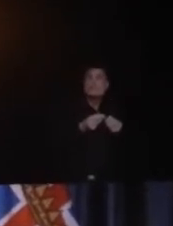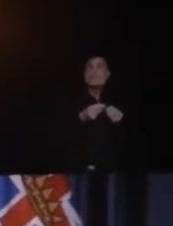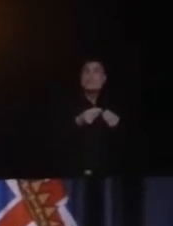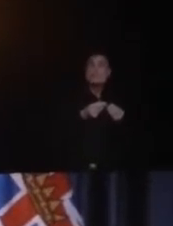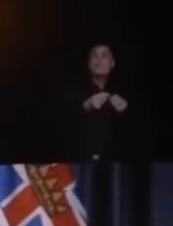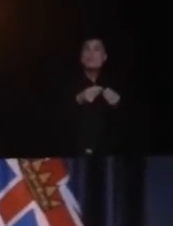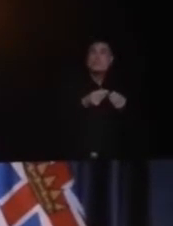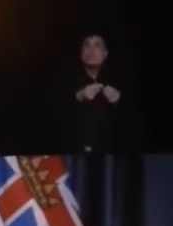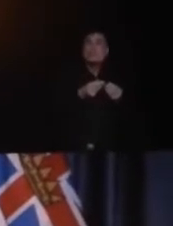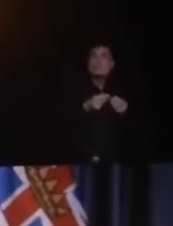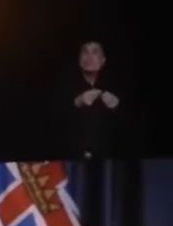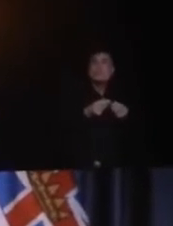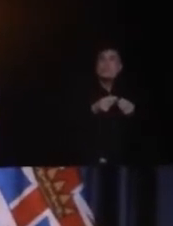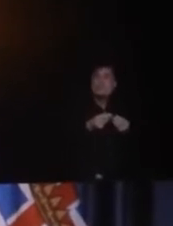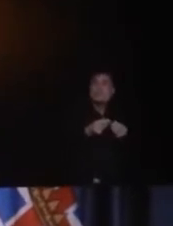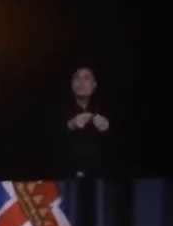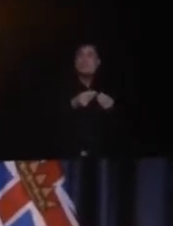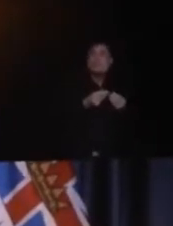they were